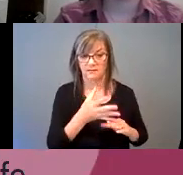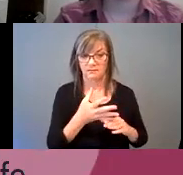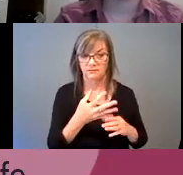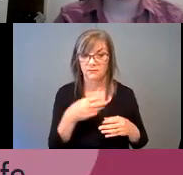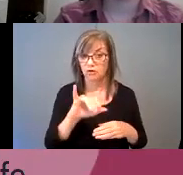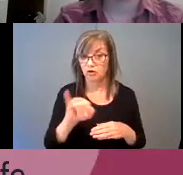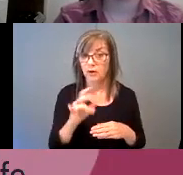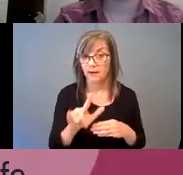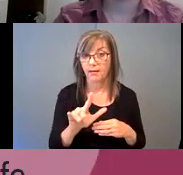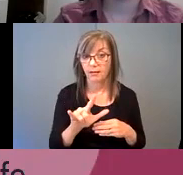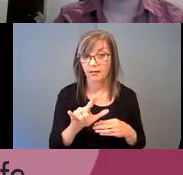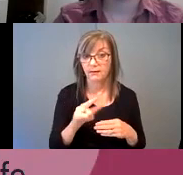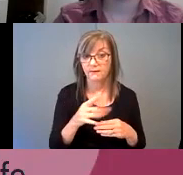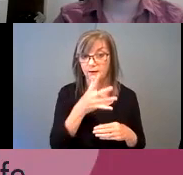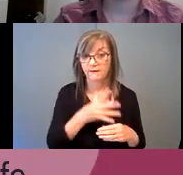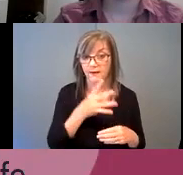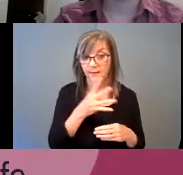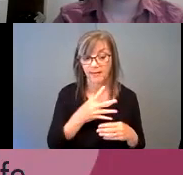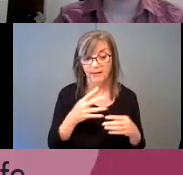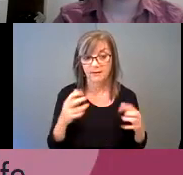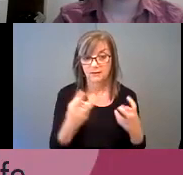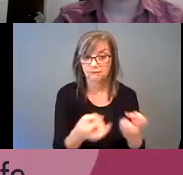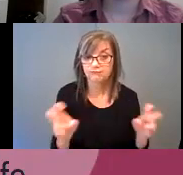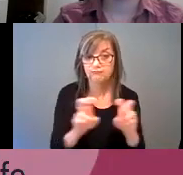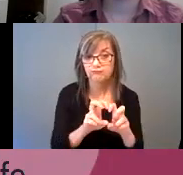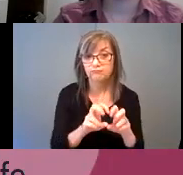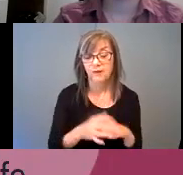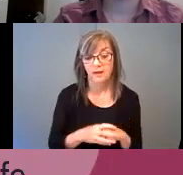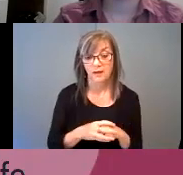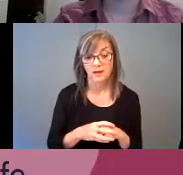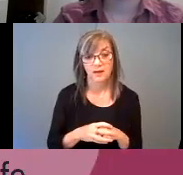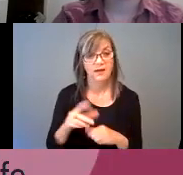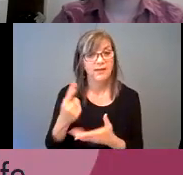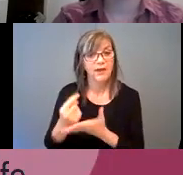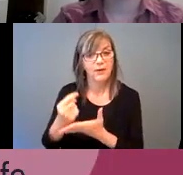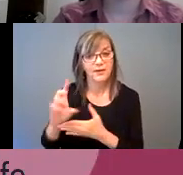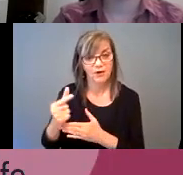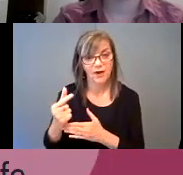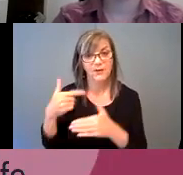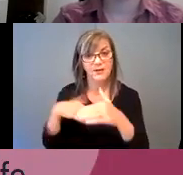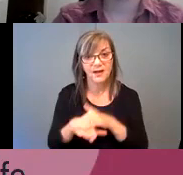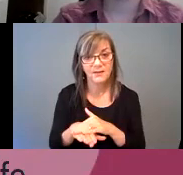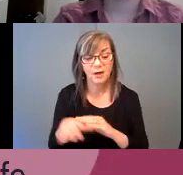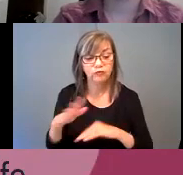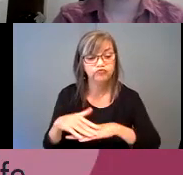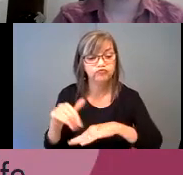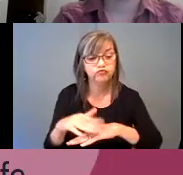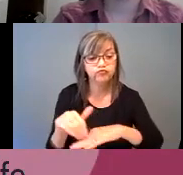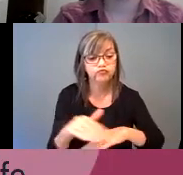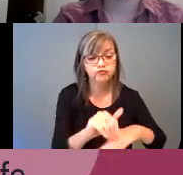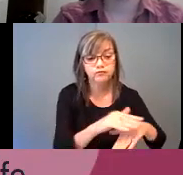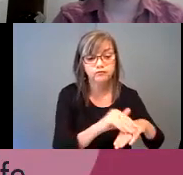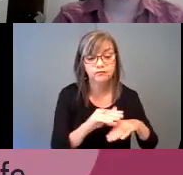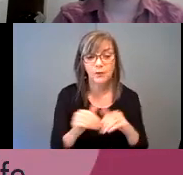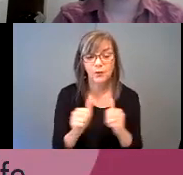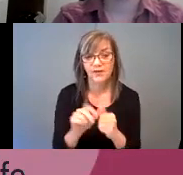therapy dog accompany them to the group, and the majority of the inmates absolutely love the animals and would pet the dog for a solid hour. Yeah,